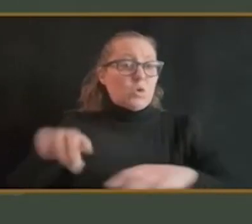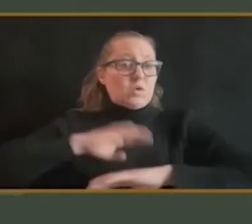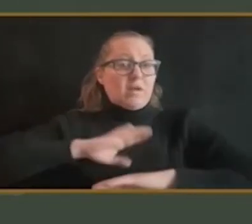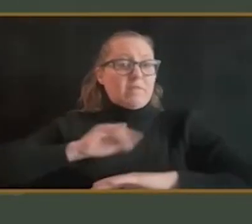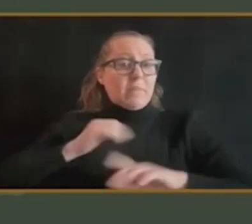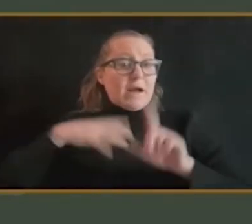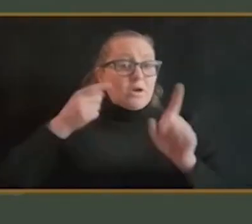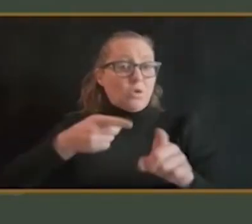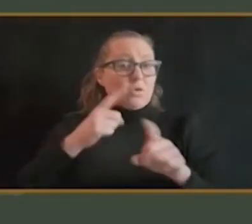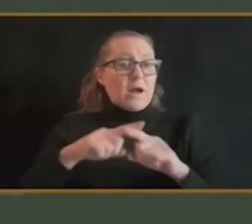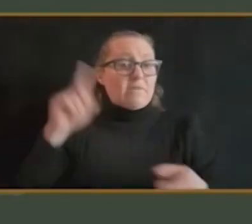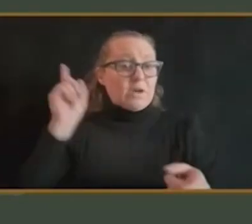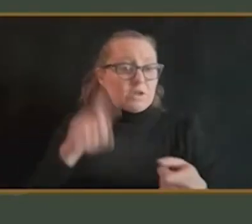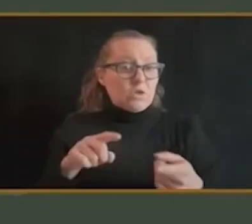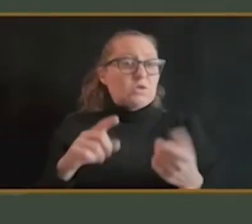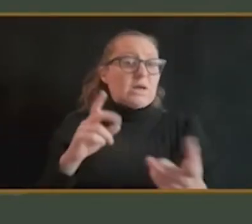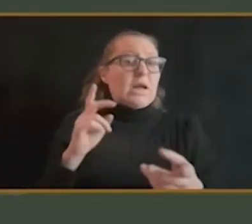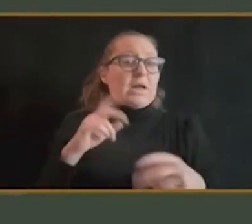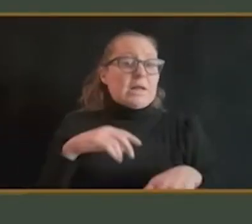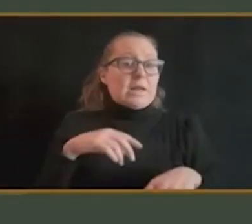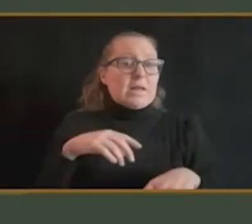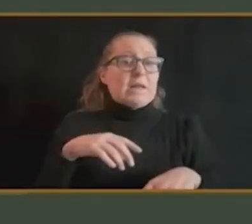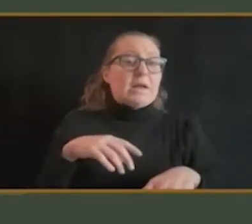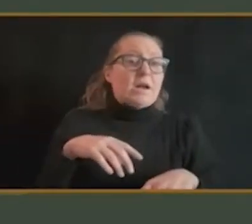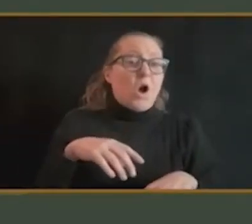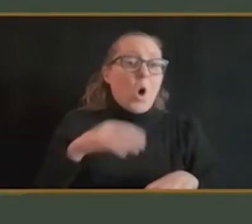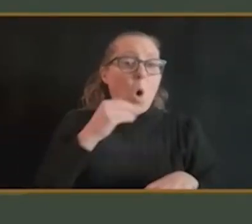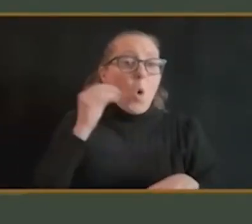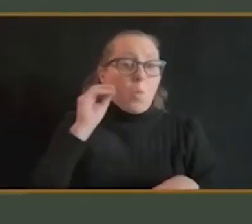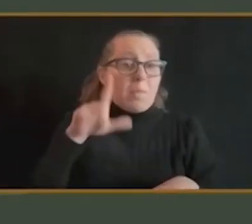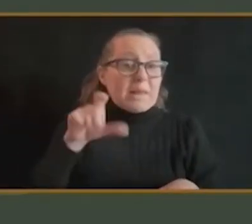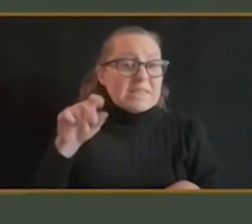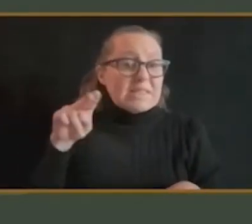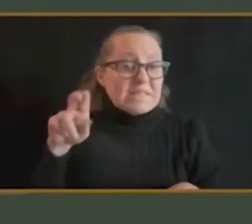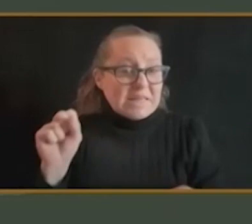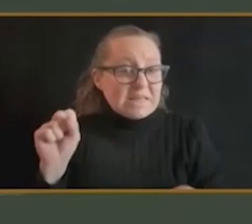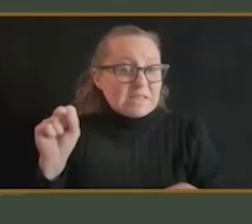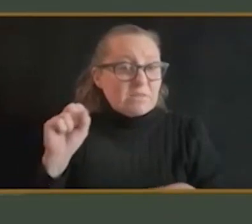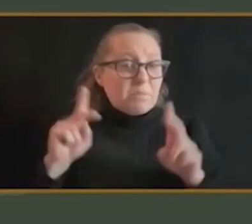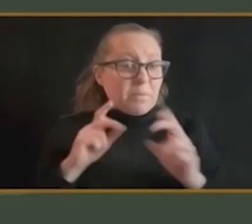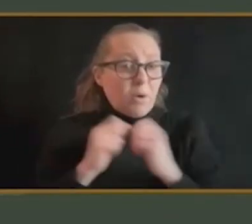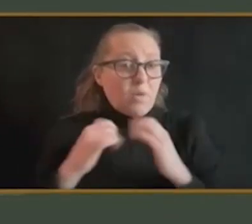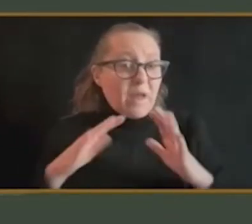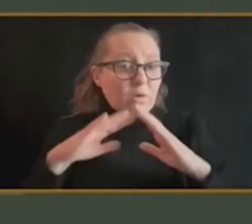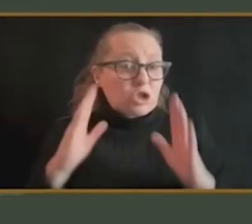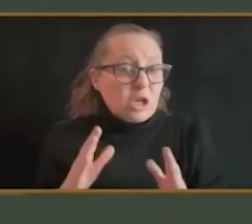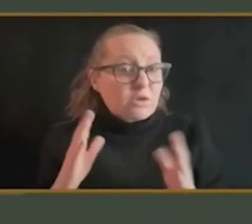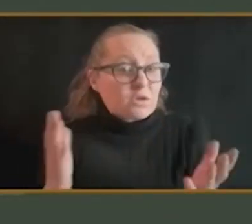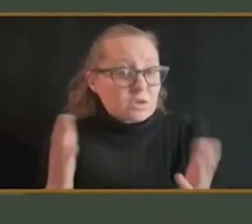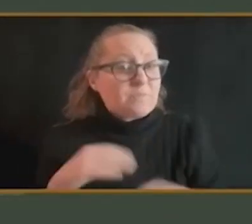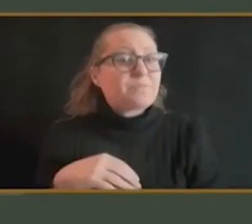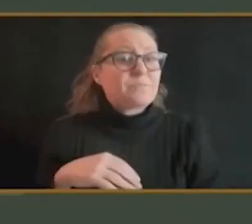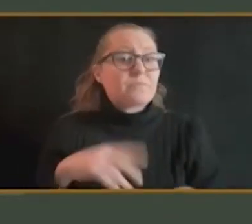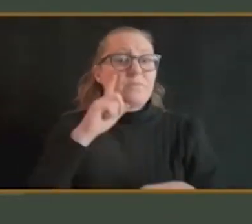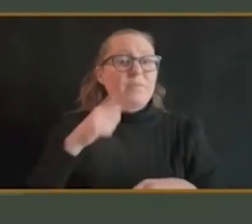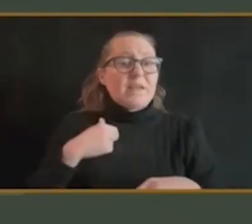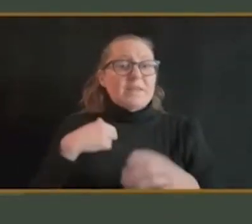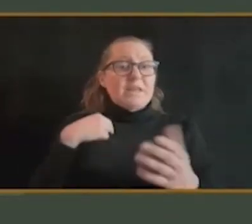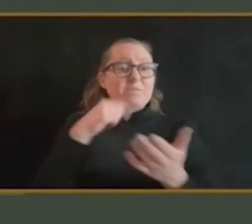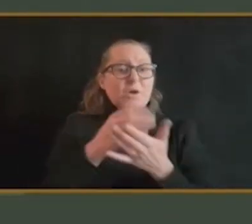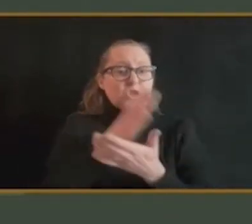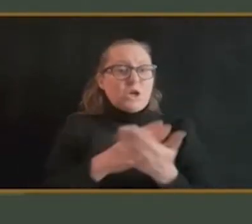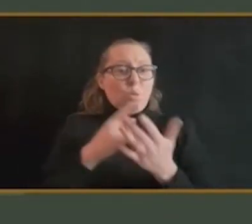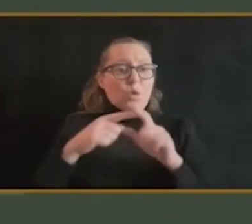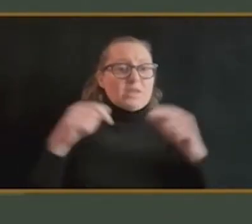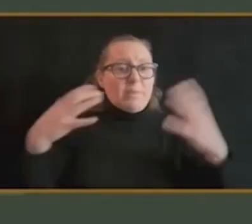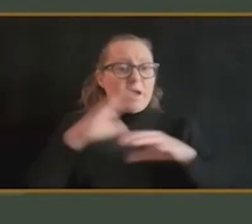unsheltered homelessness over the course of this calendar year. This budget expands on those early investments to rehouse